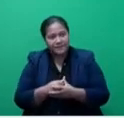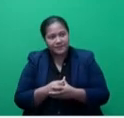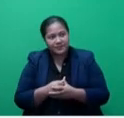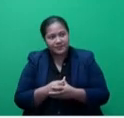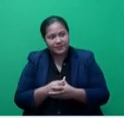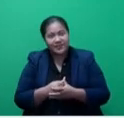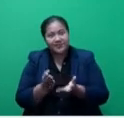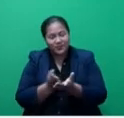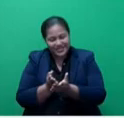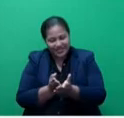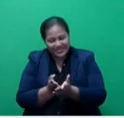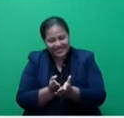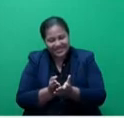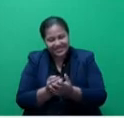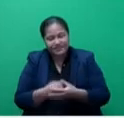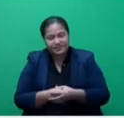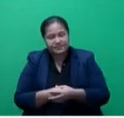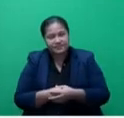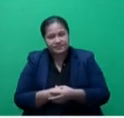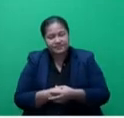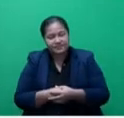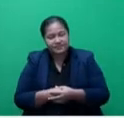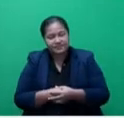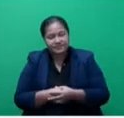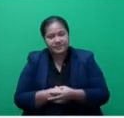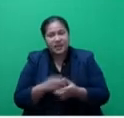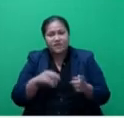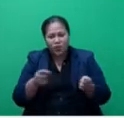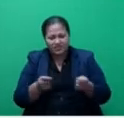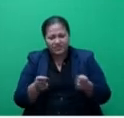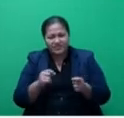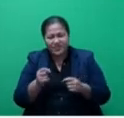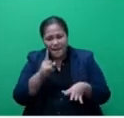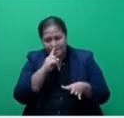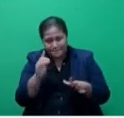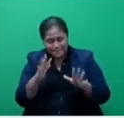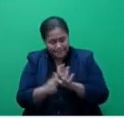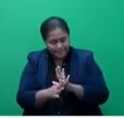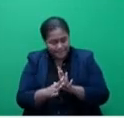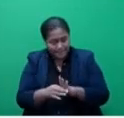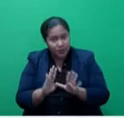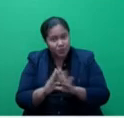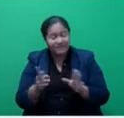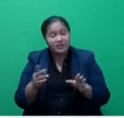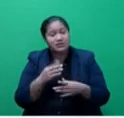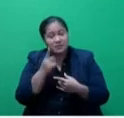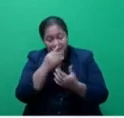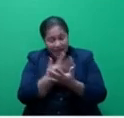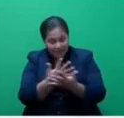PHC services. Planning and coordinating public-private sector services and program delivery has been slow and